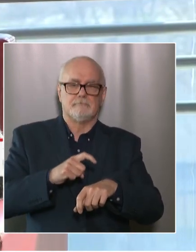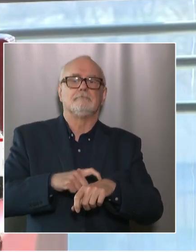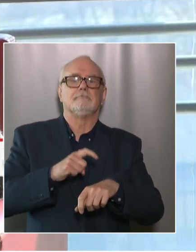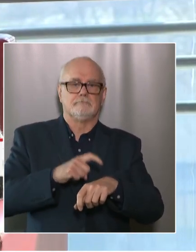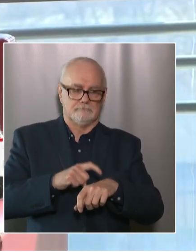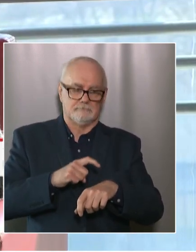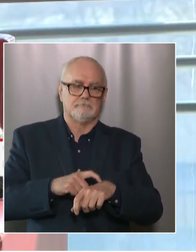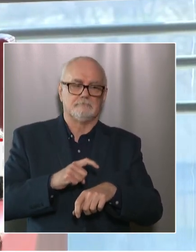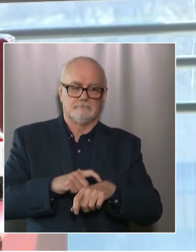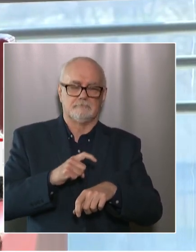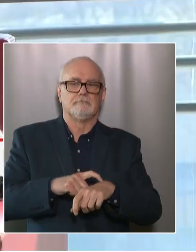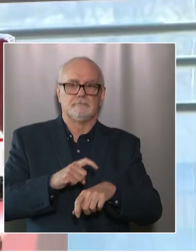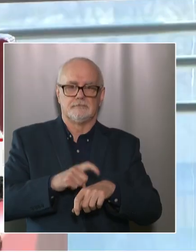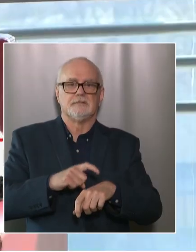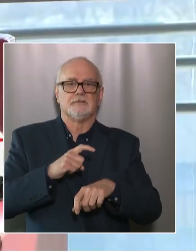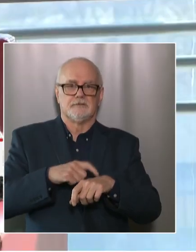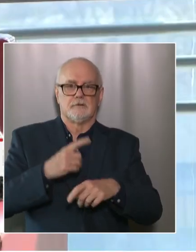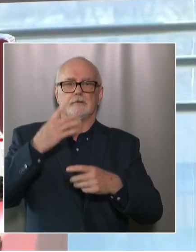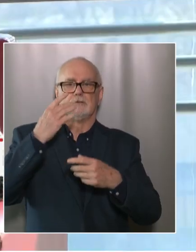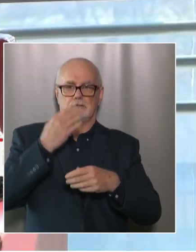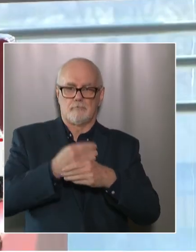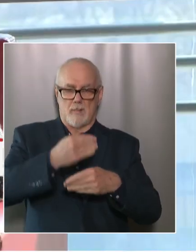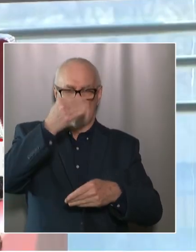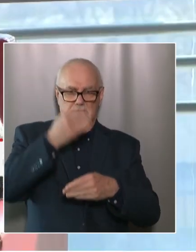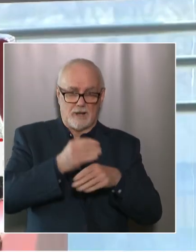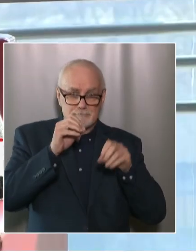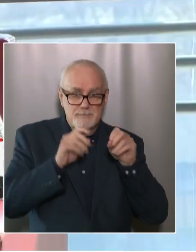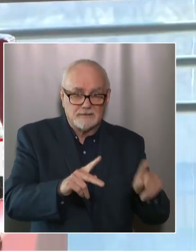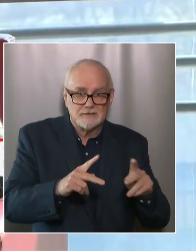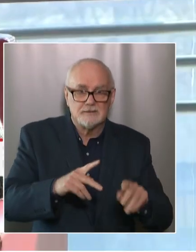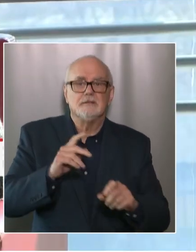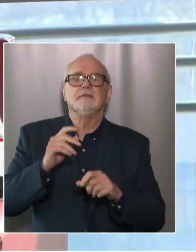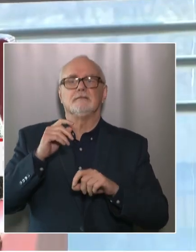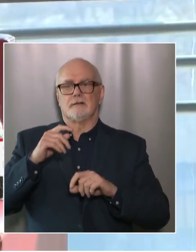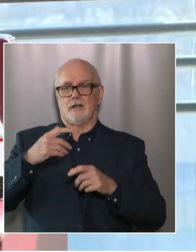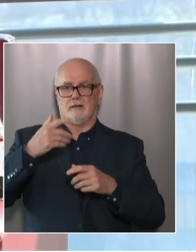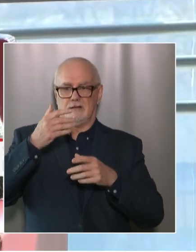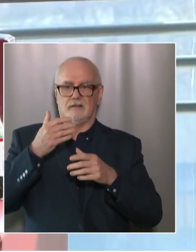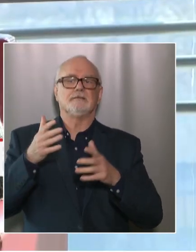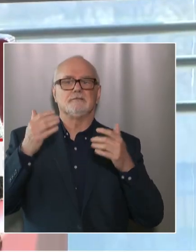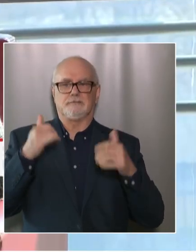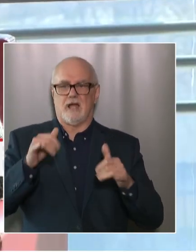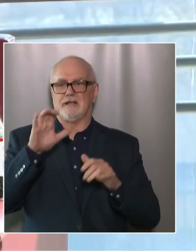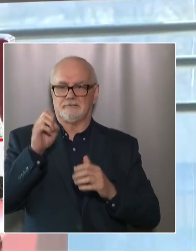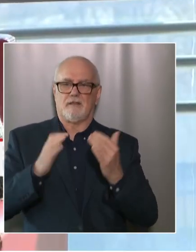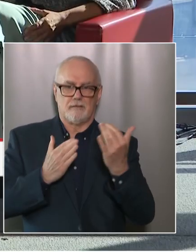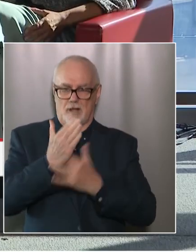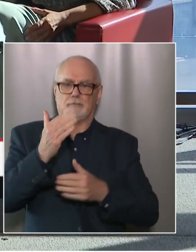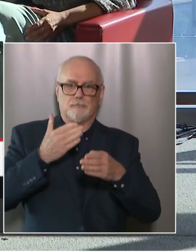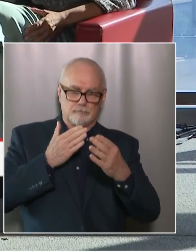open and get your ass through it. That's right. Get your ass through it.